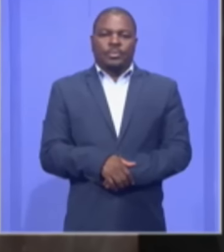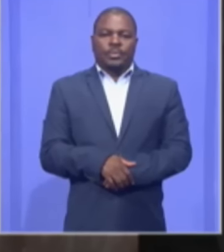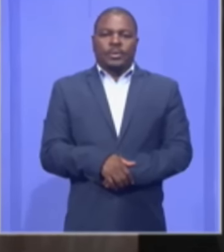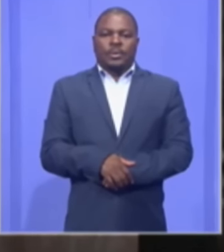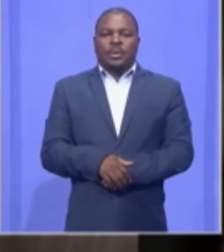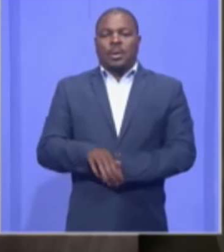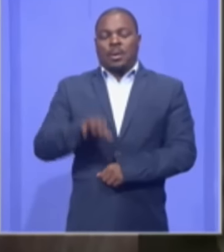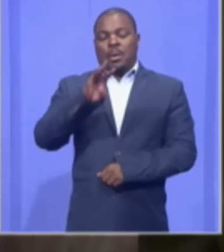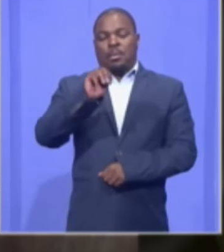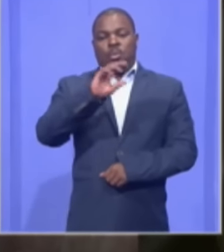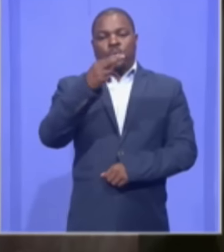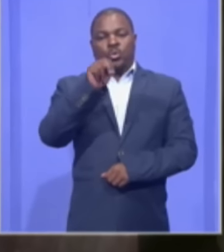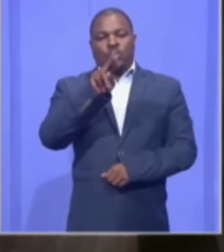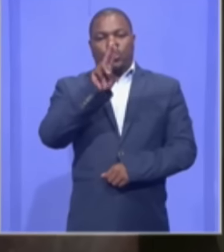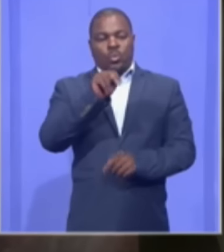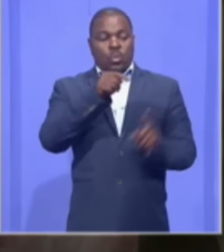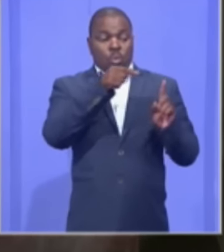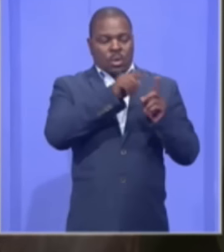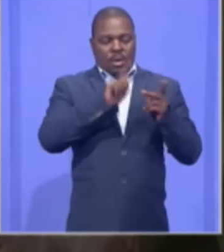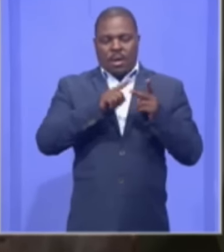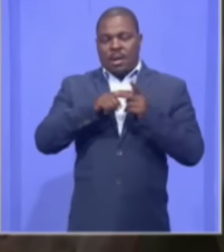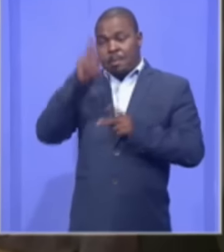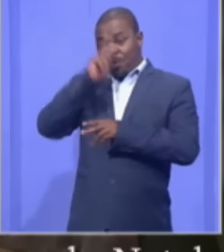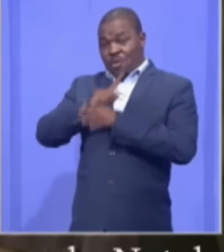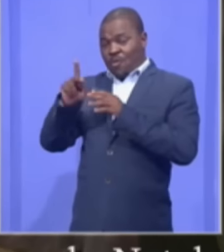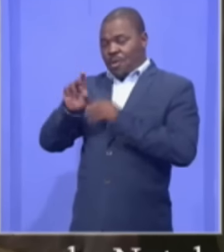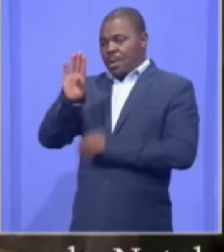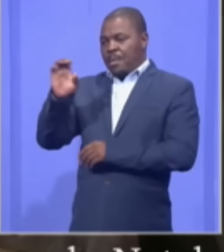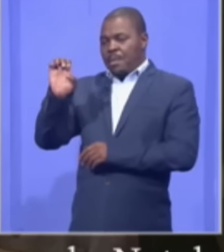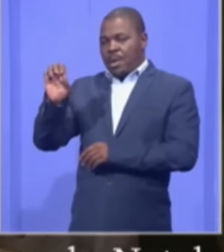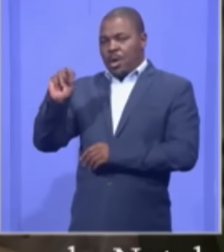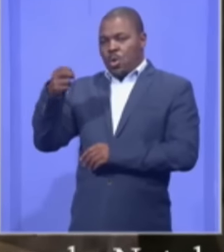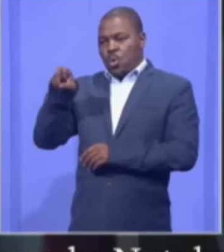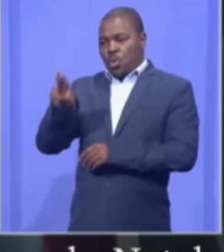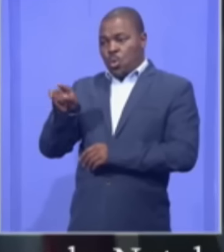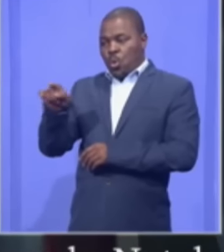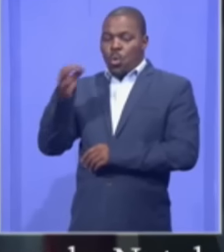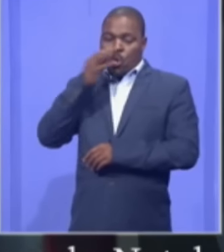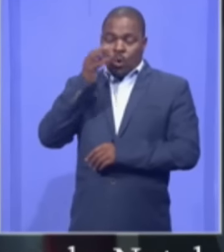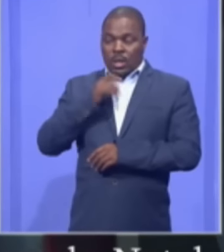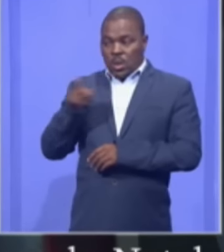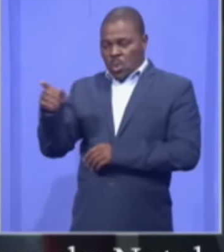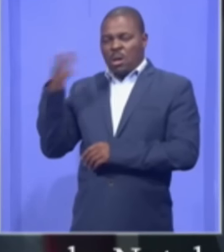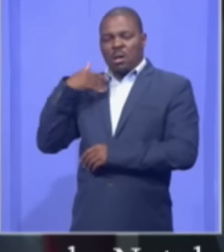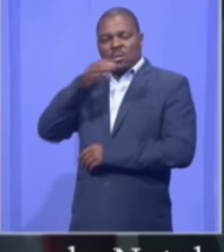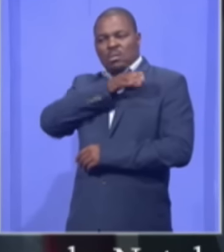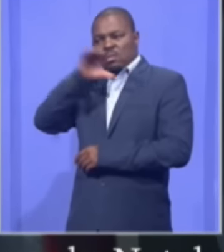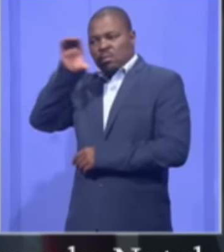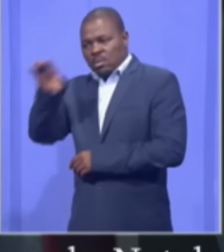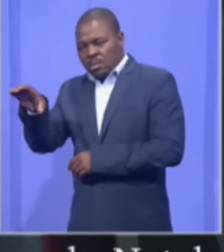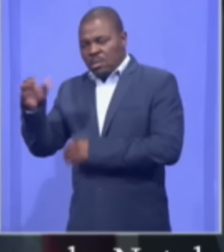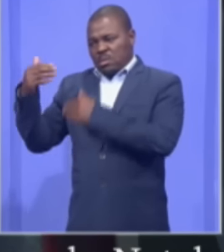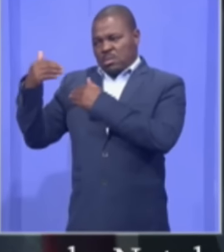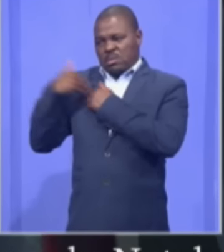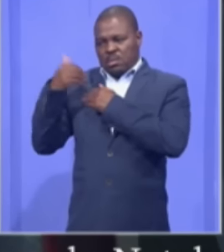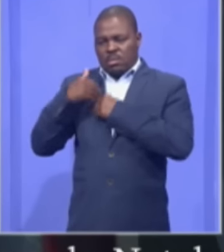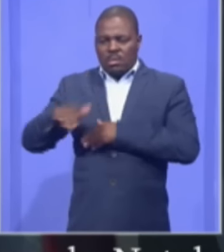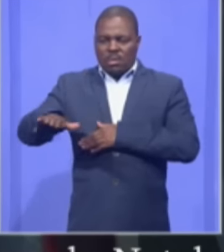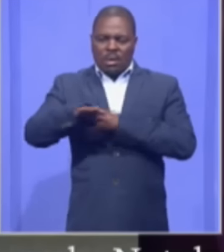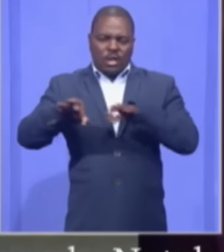Letona Mchunu le Professor Sibusiso Bengu o ne a filwe boikarabelo ba ho fetola lekala la thuto ka